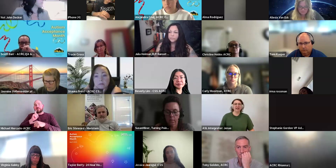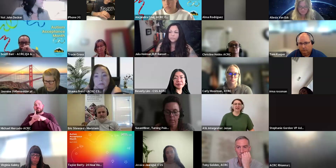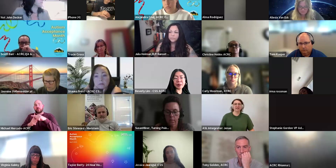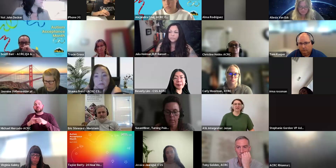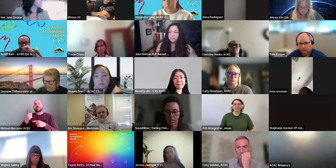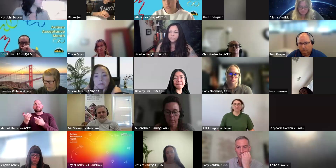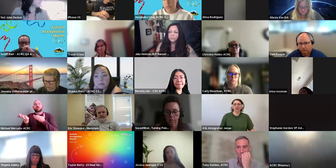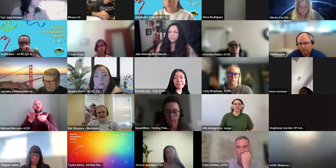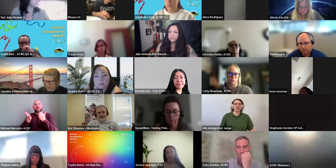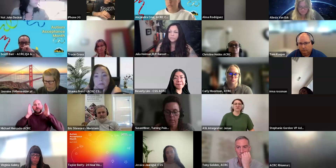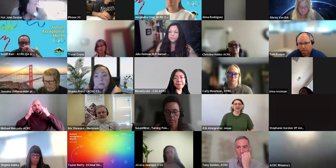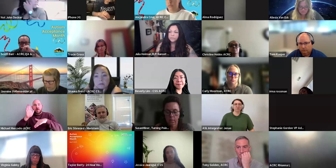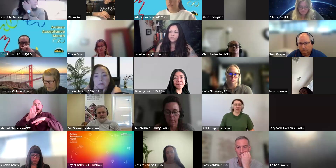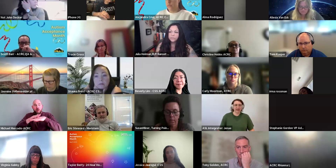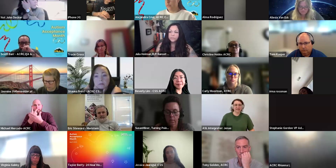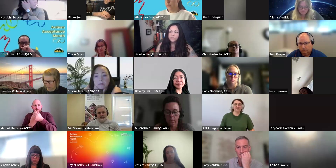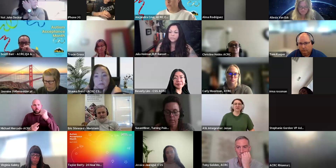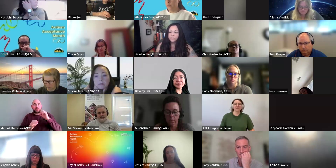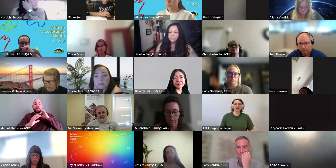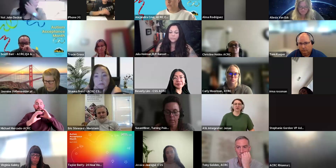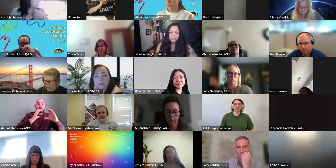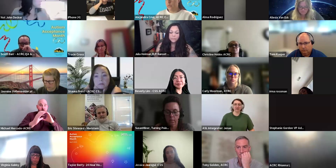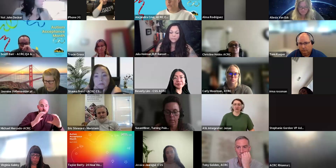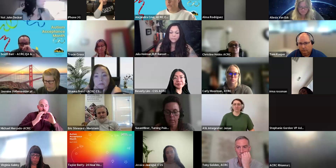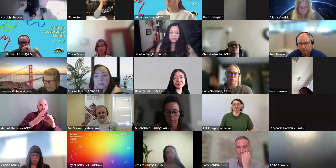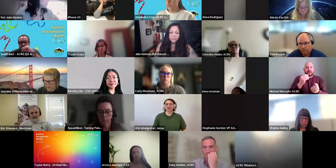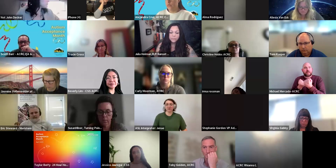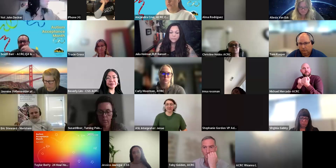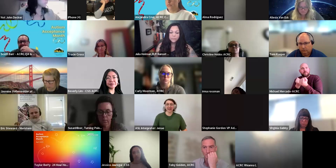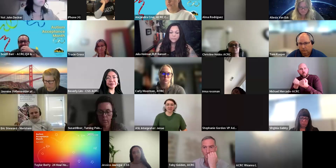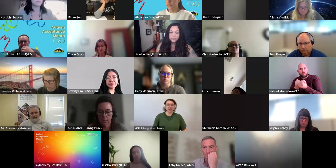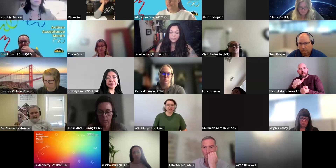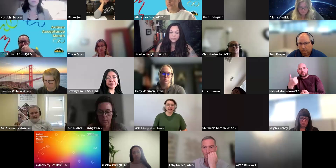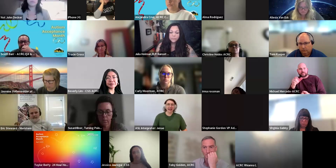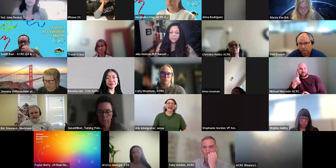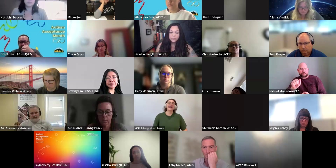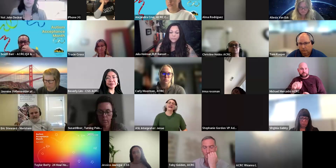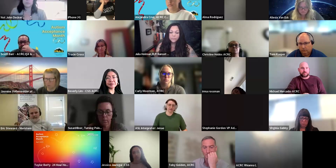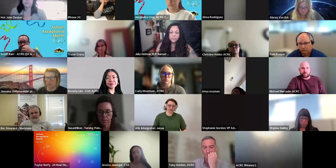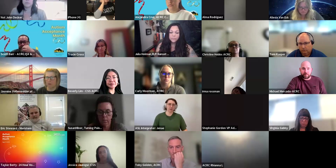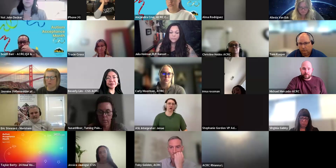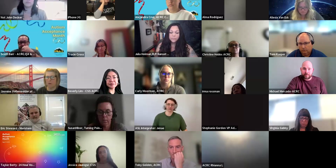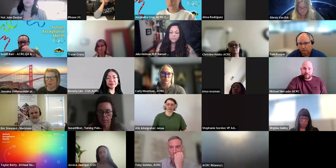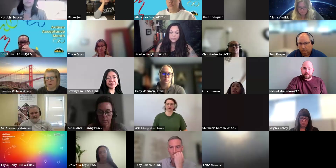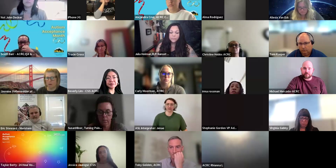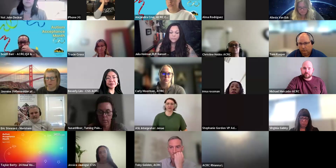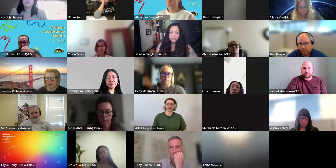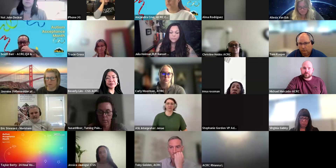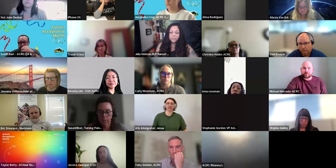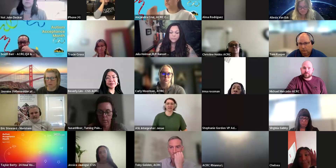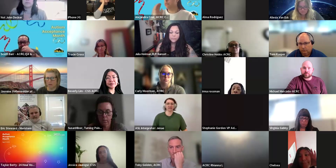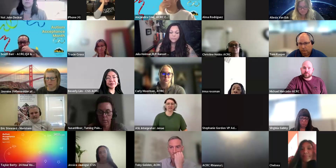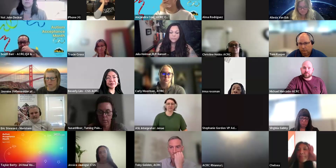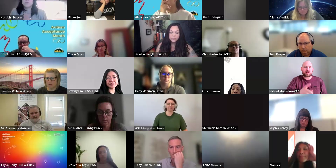to communicate. Someone who's Deaf Plus, the services are going to focus on both communication and support for those